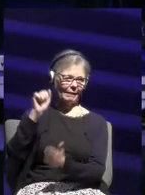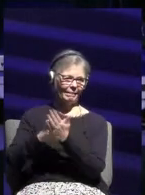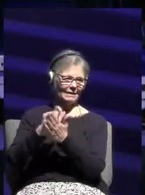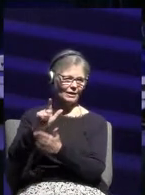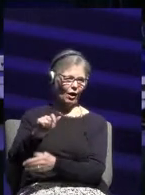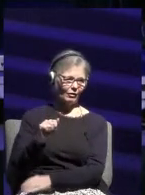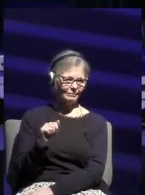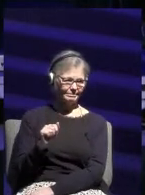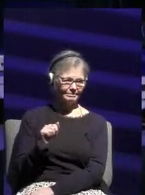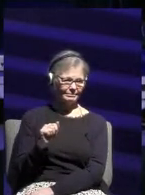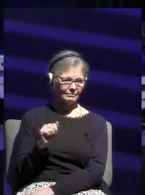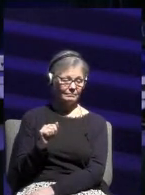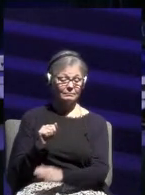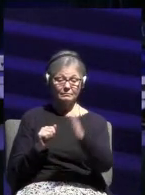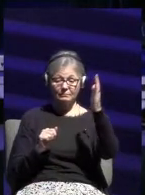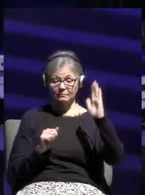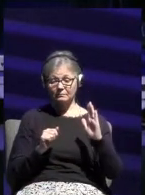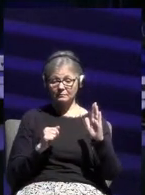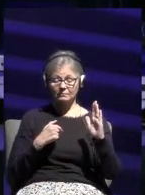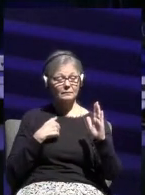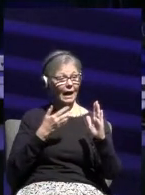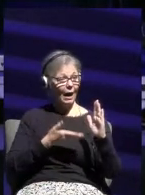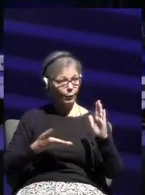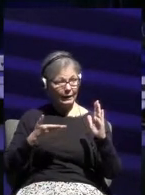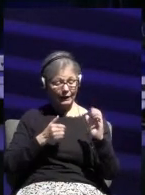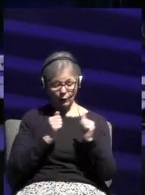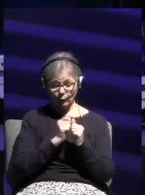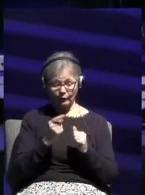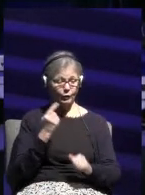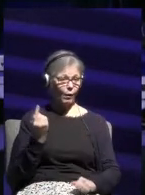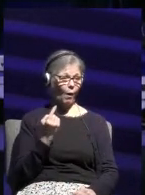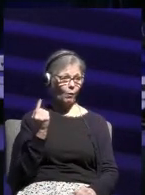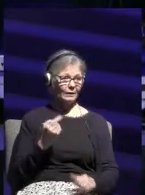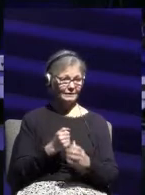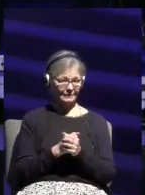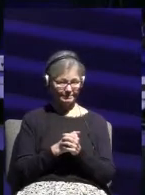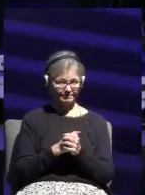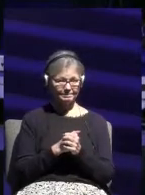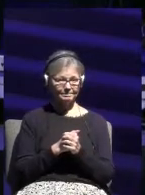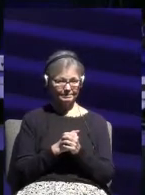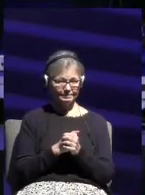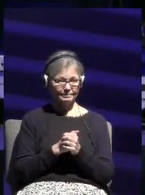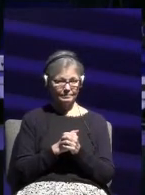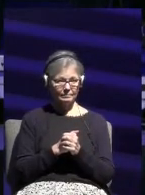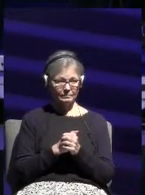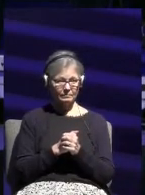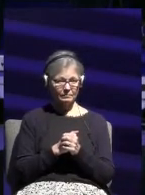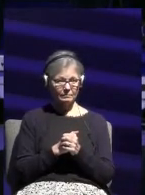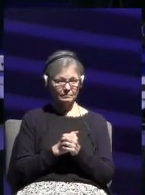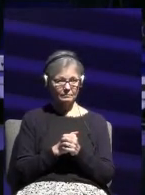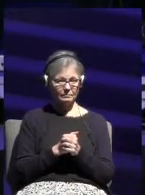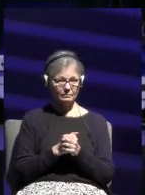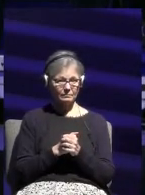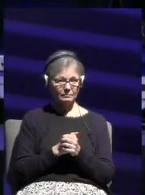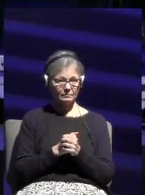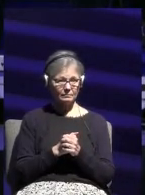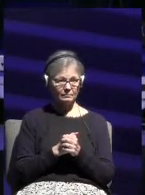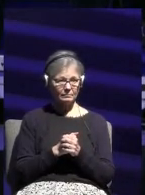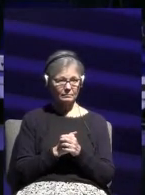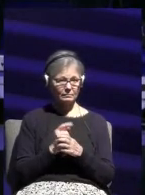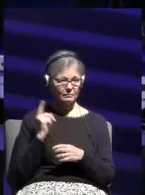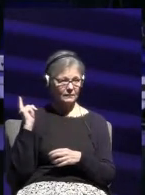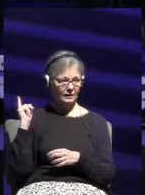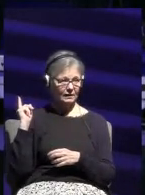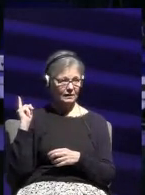He says, I will be with you always. I want somebody to hold up your hands and have them in